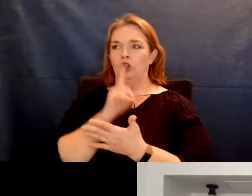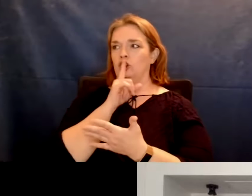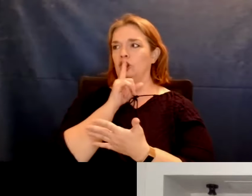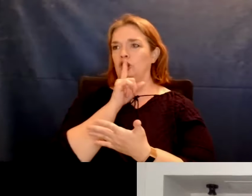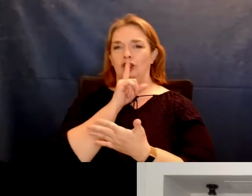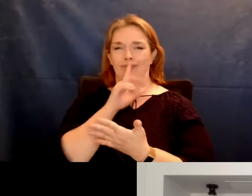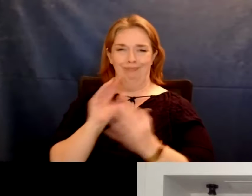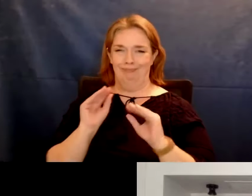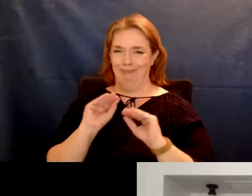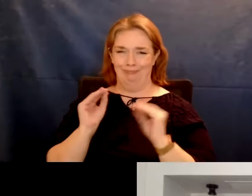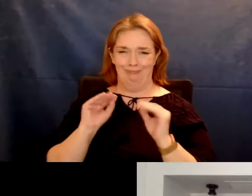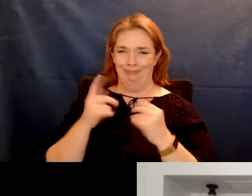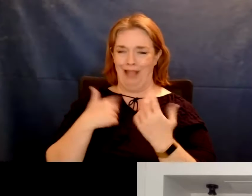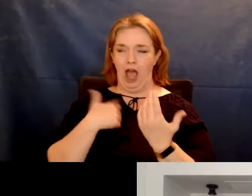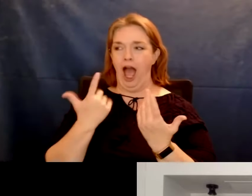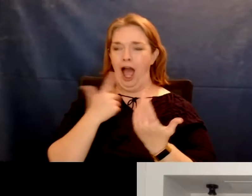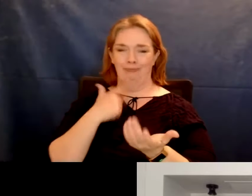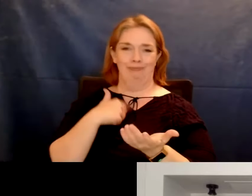exploiting rhyme. Um,